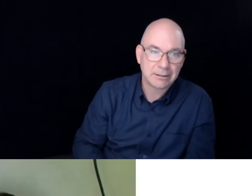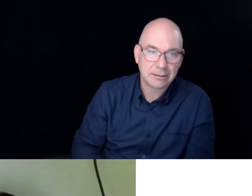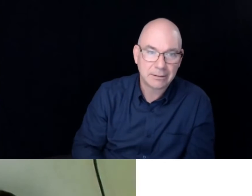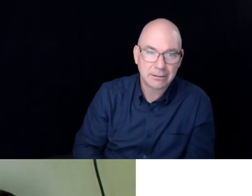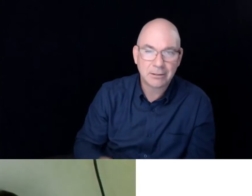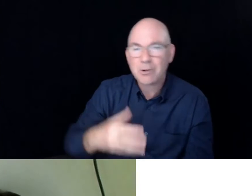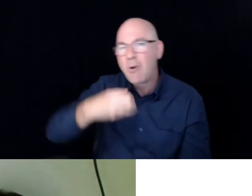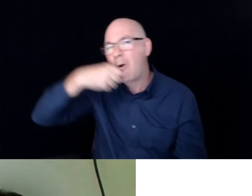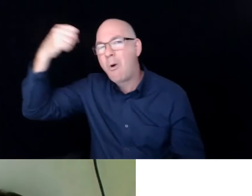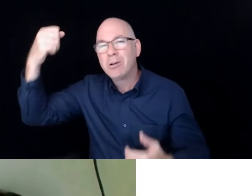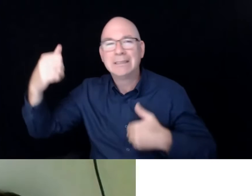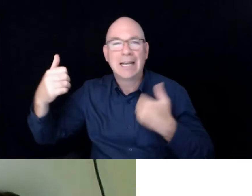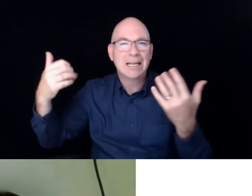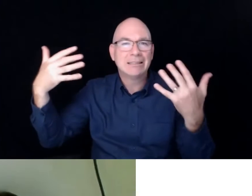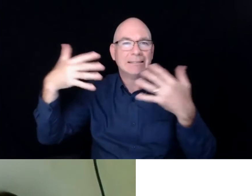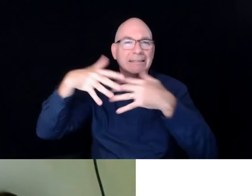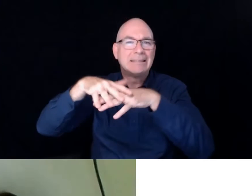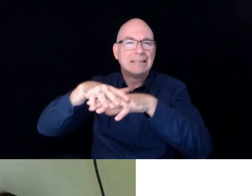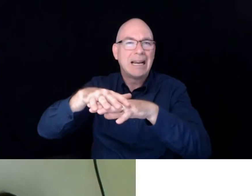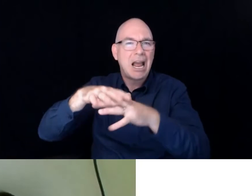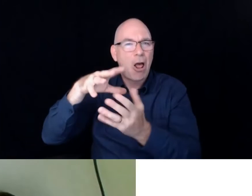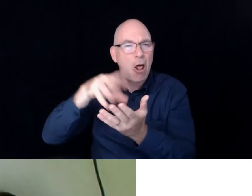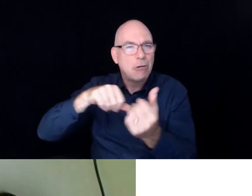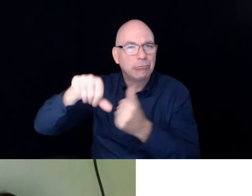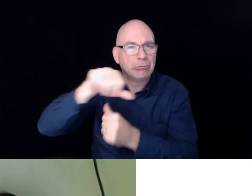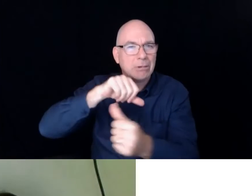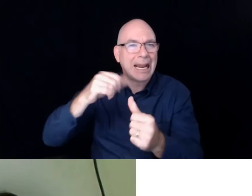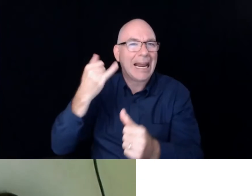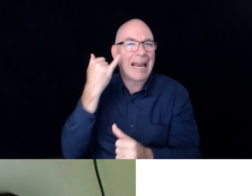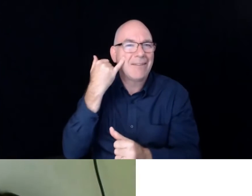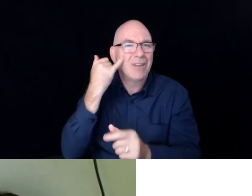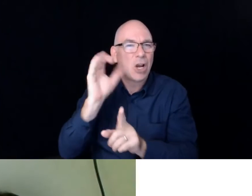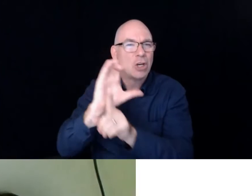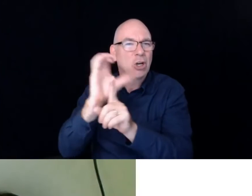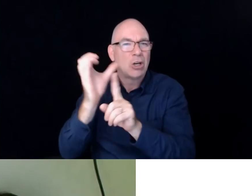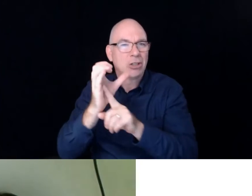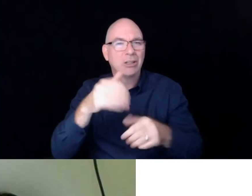intergenerational learning in a cultural context where youth are viewed as minors?